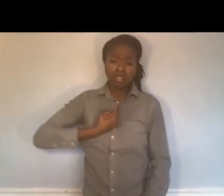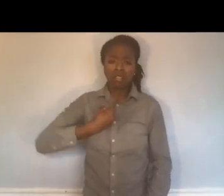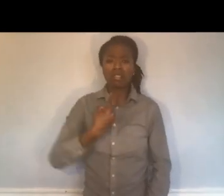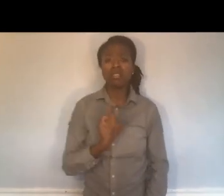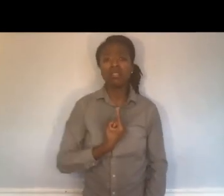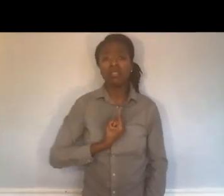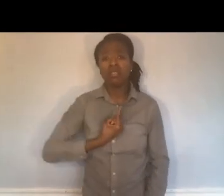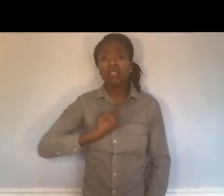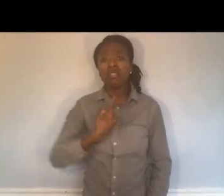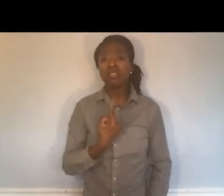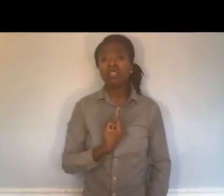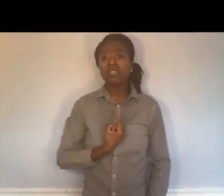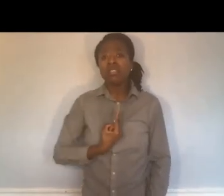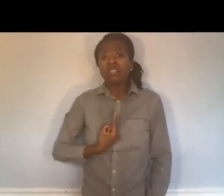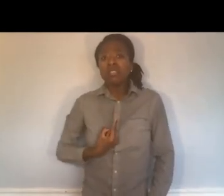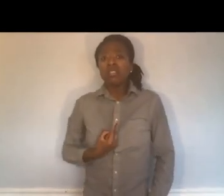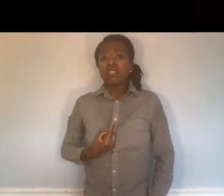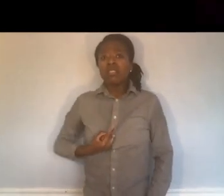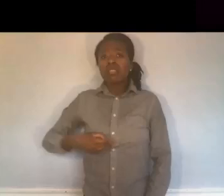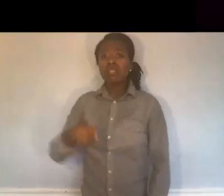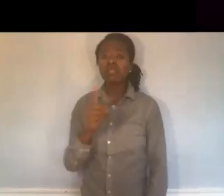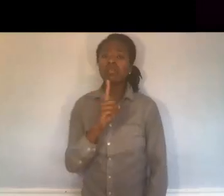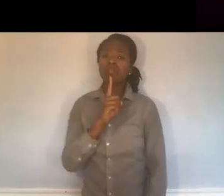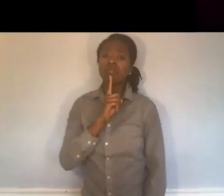one time.